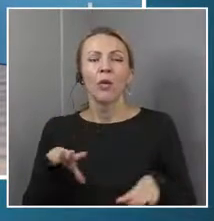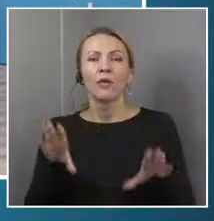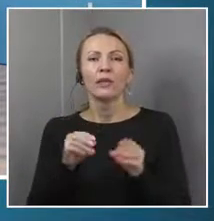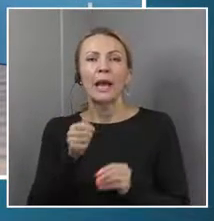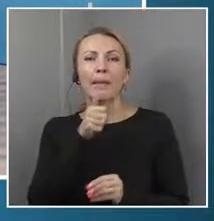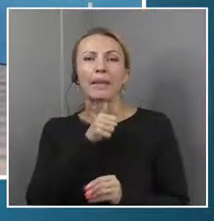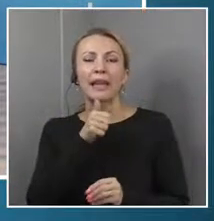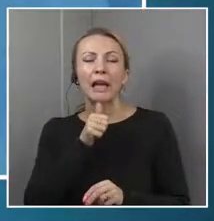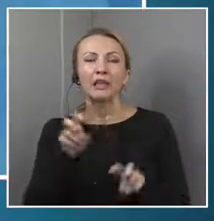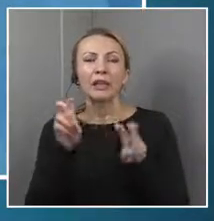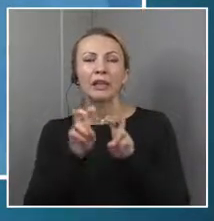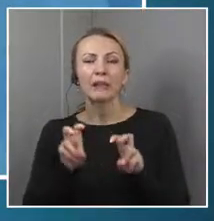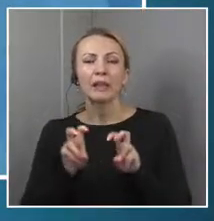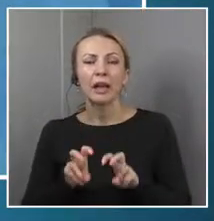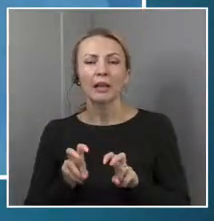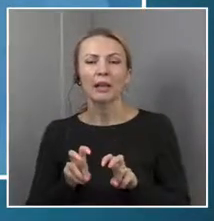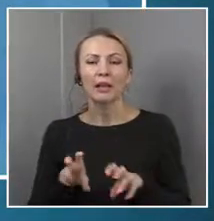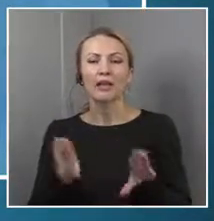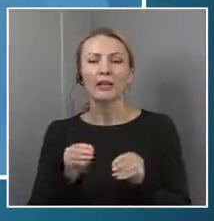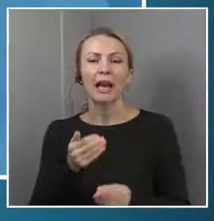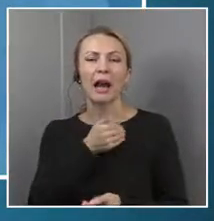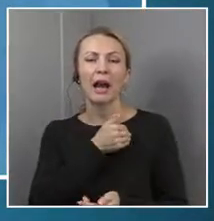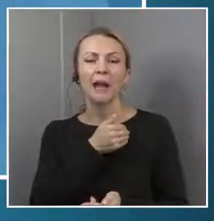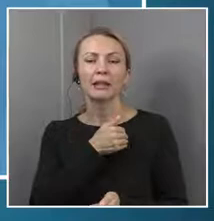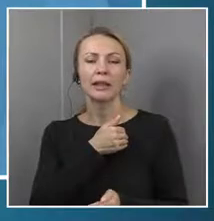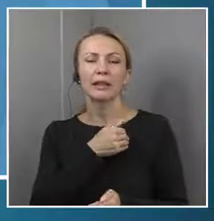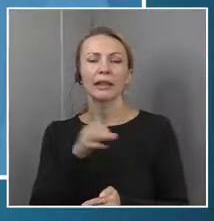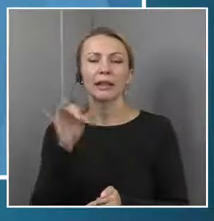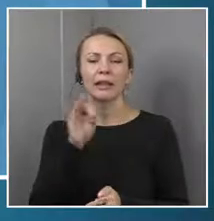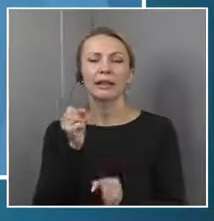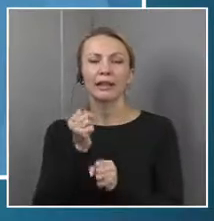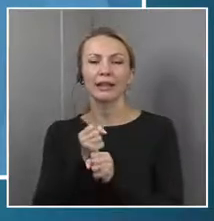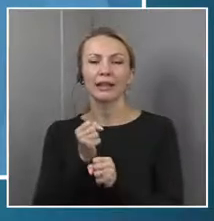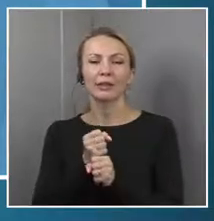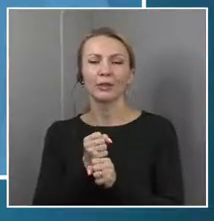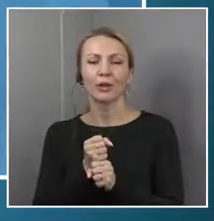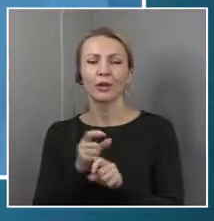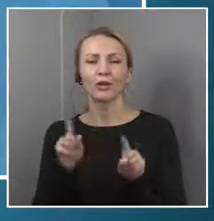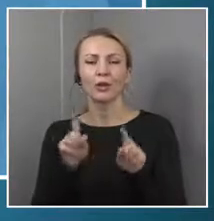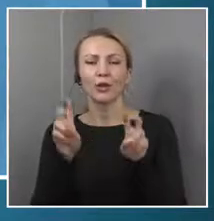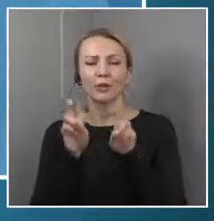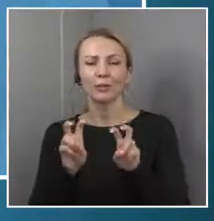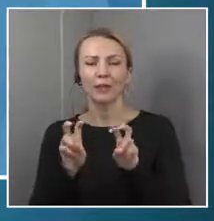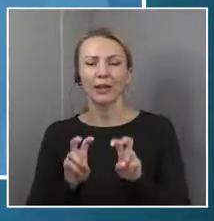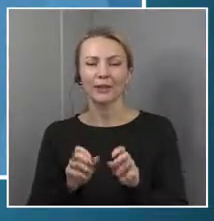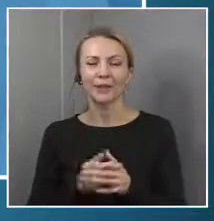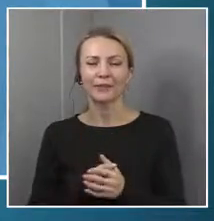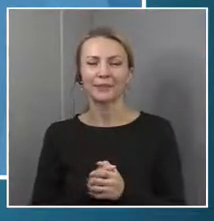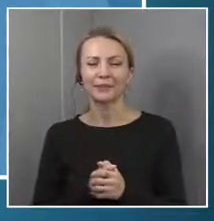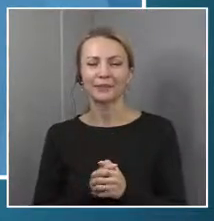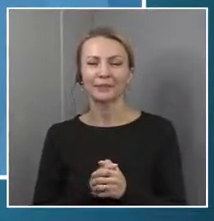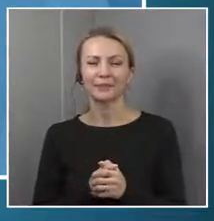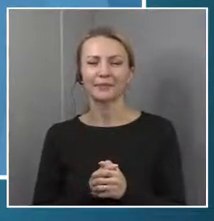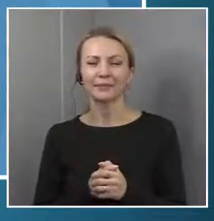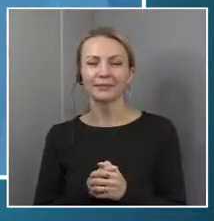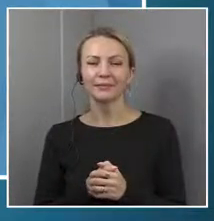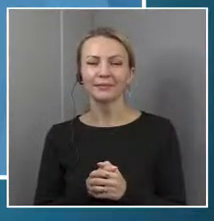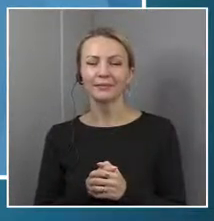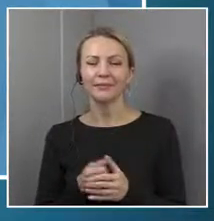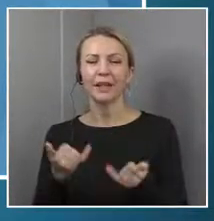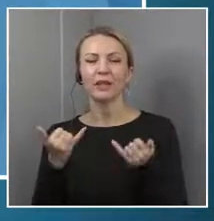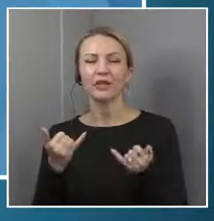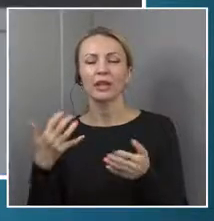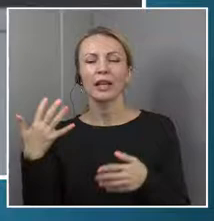this trend that art is fashionable. So art is trending, and people